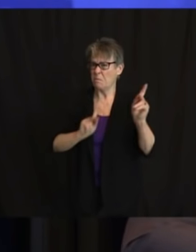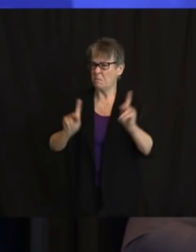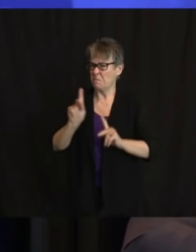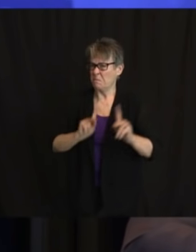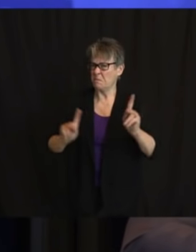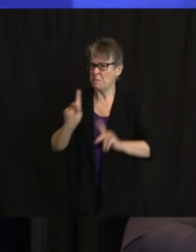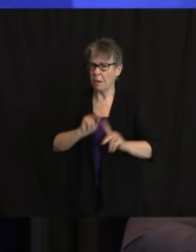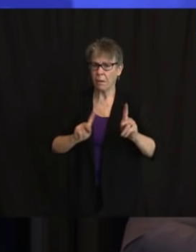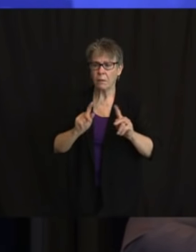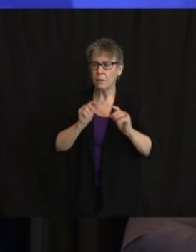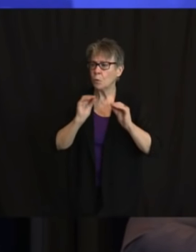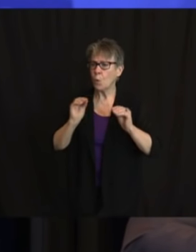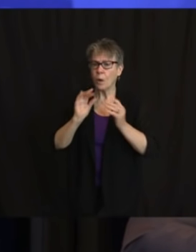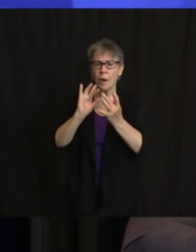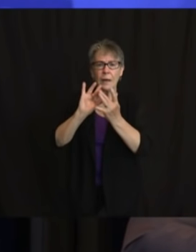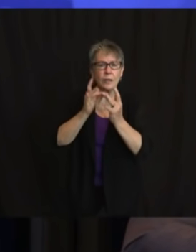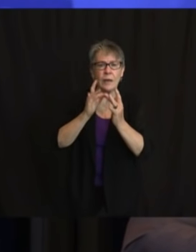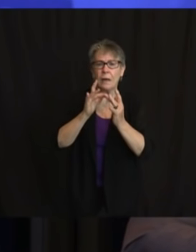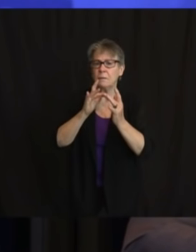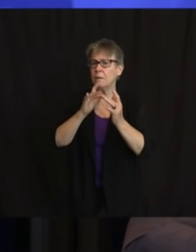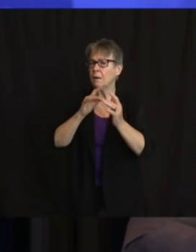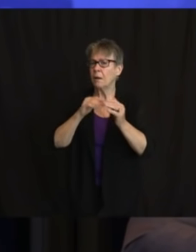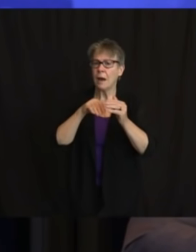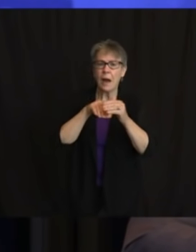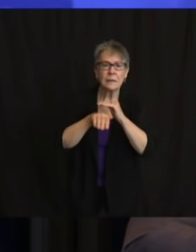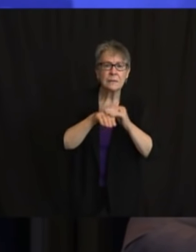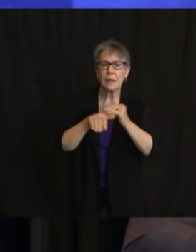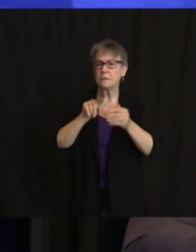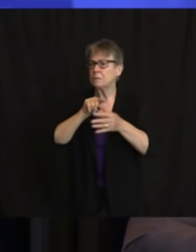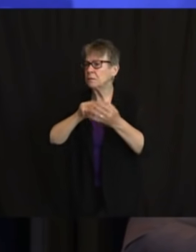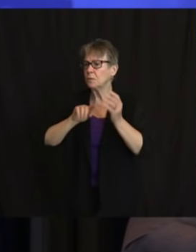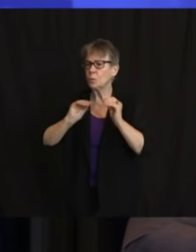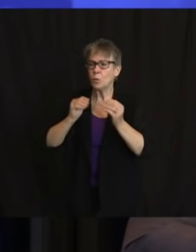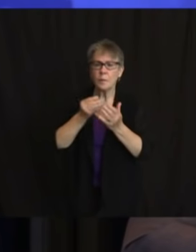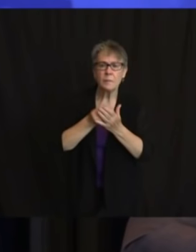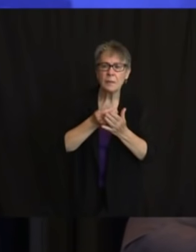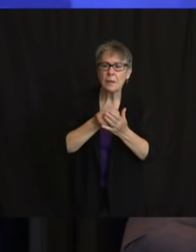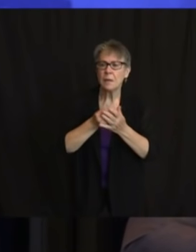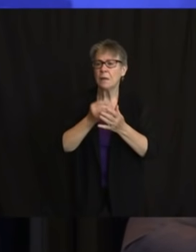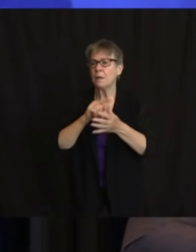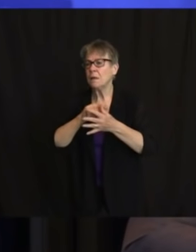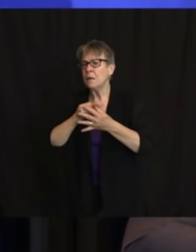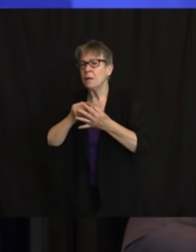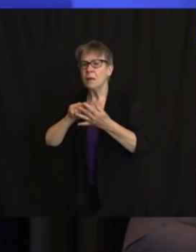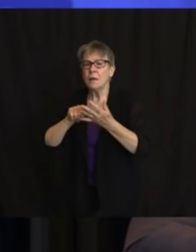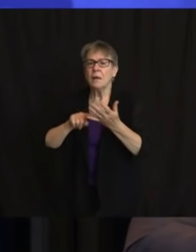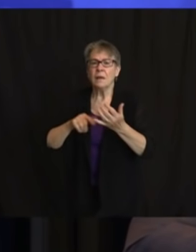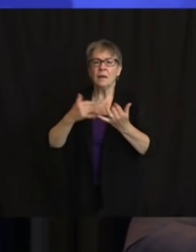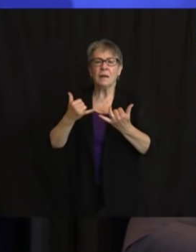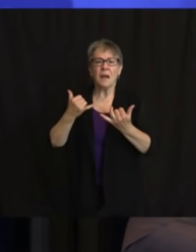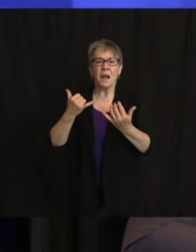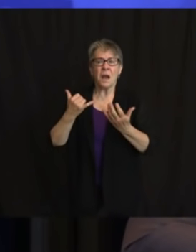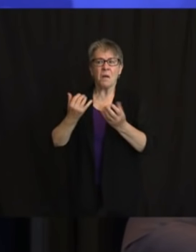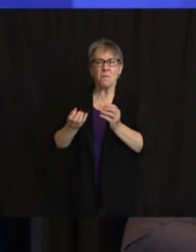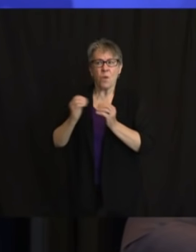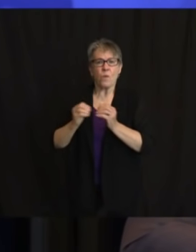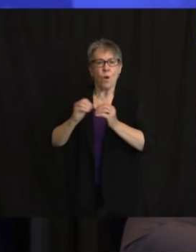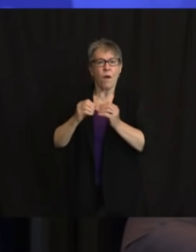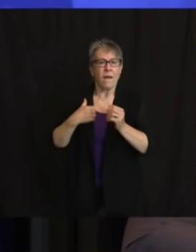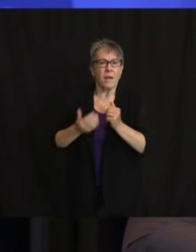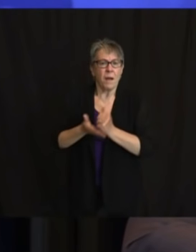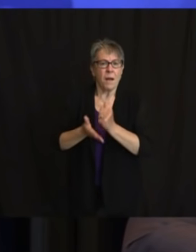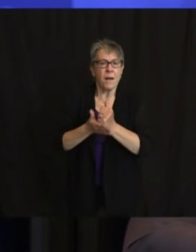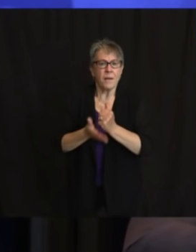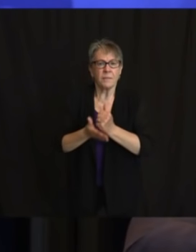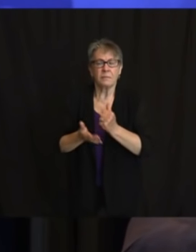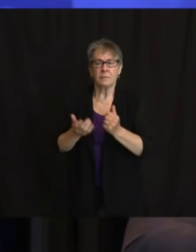on that, using their federal funds. They currently have Title I funds, using their general funds that they have, knowing the fact that they can get money from the CARES